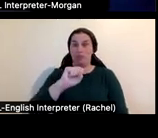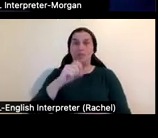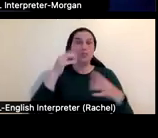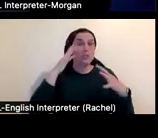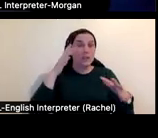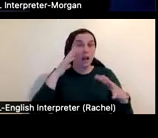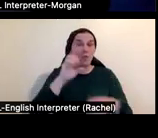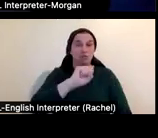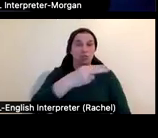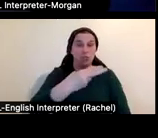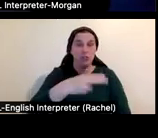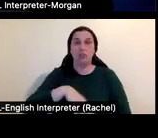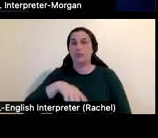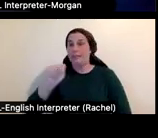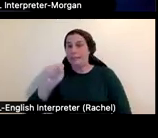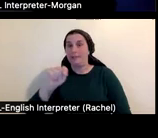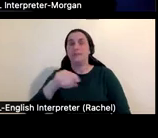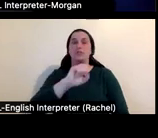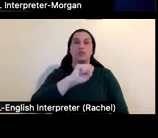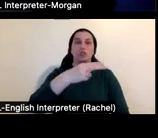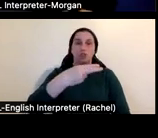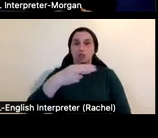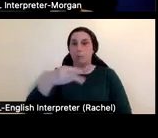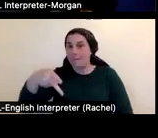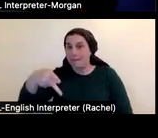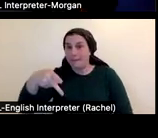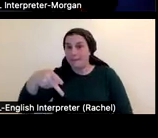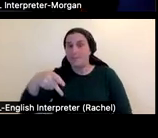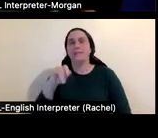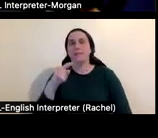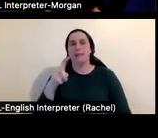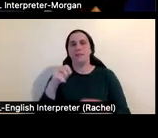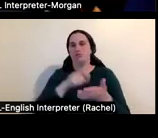a P after, you only write ST or ST.